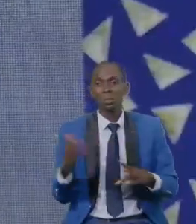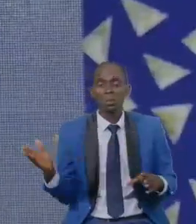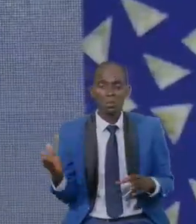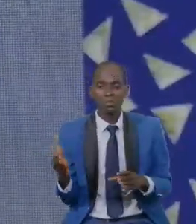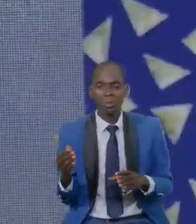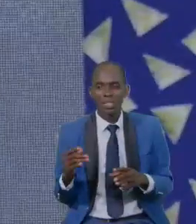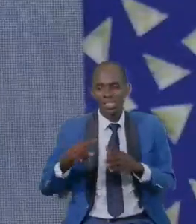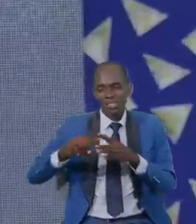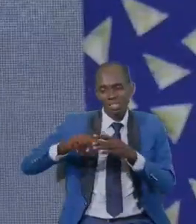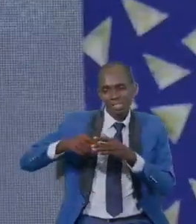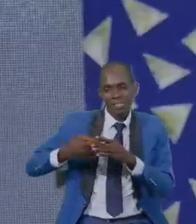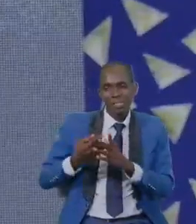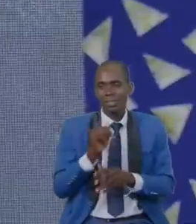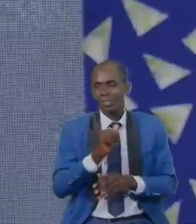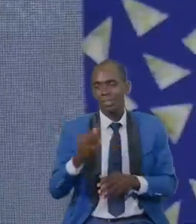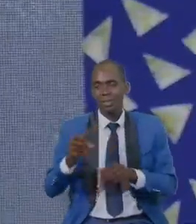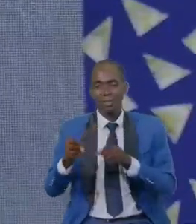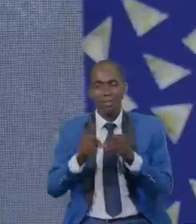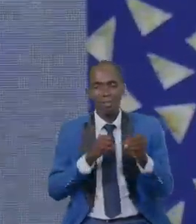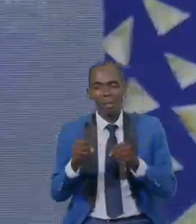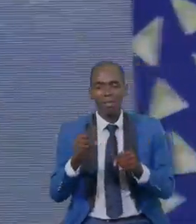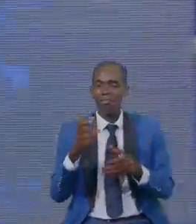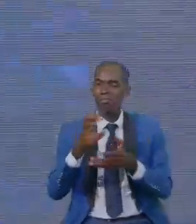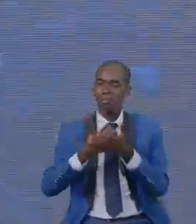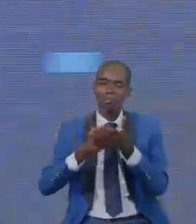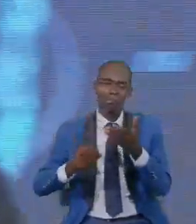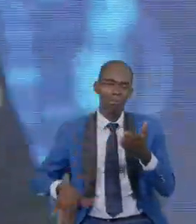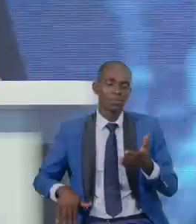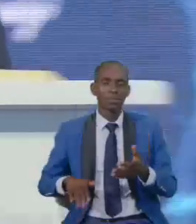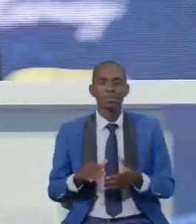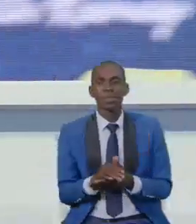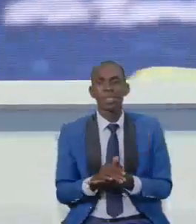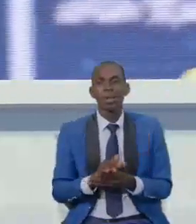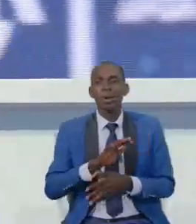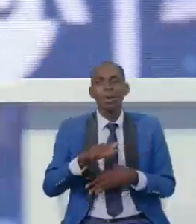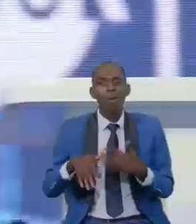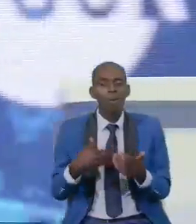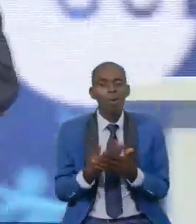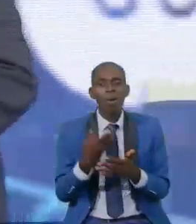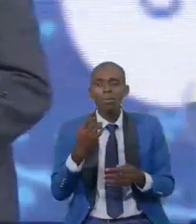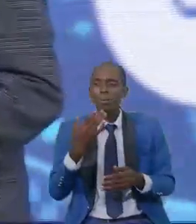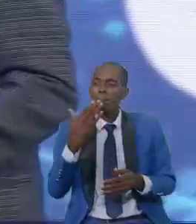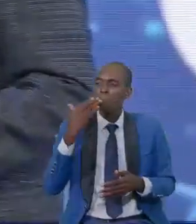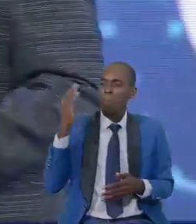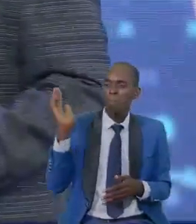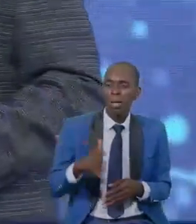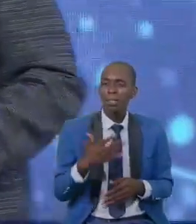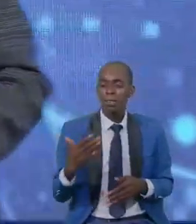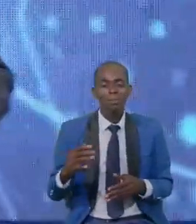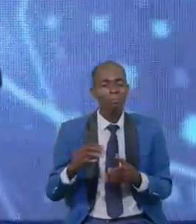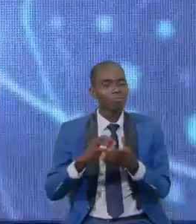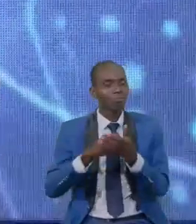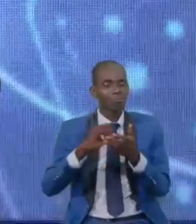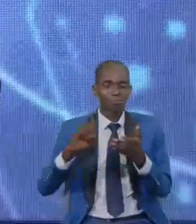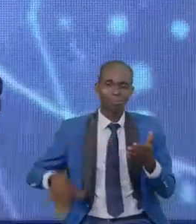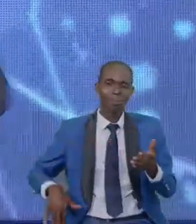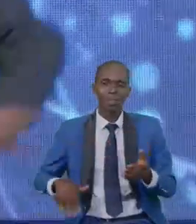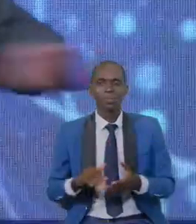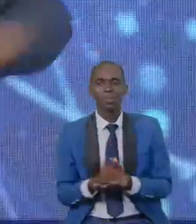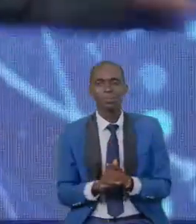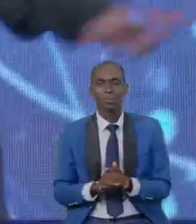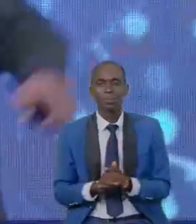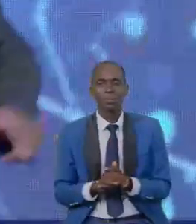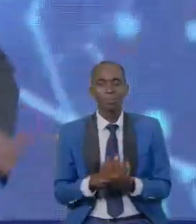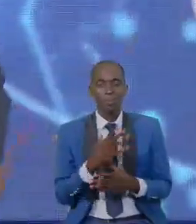Initiating a fight gone. All those evil things gone.